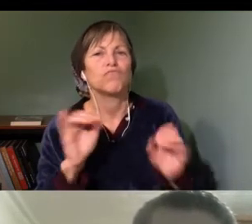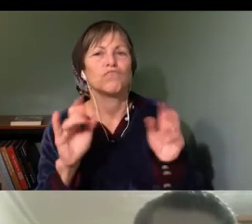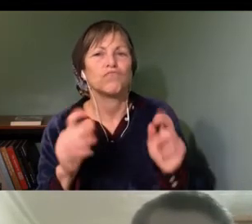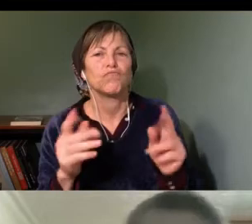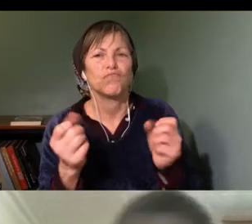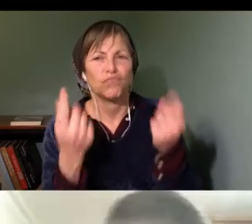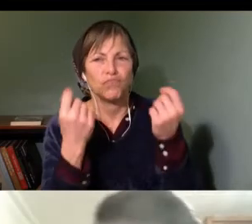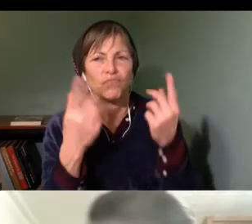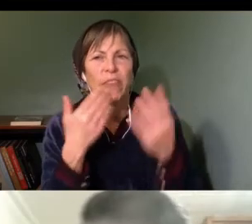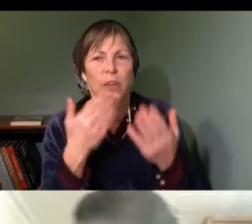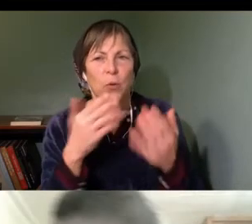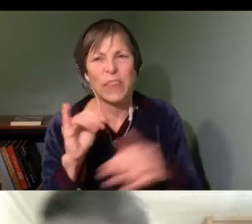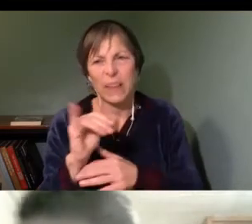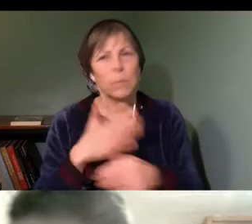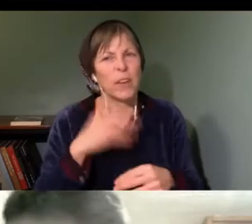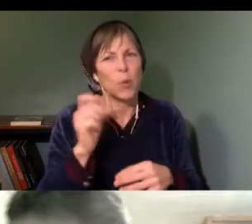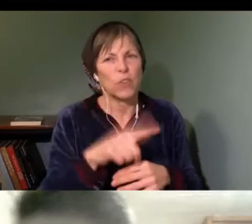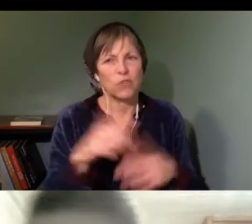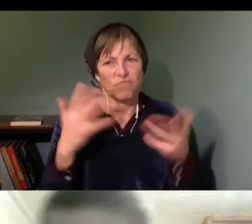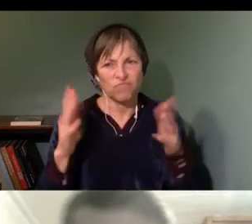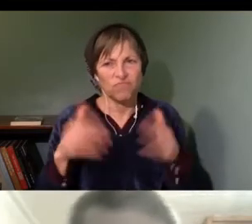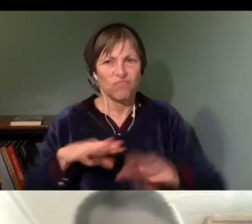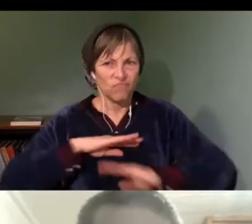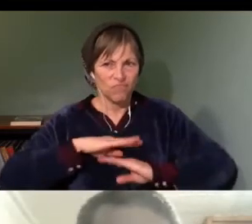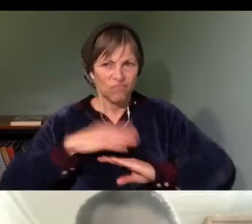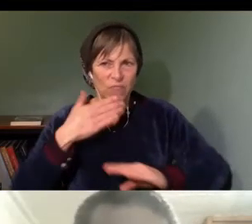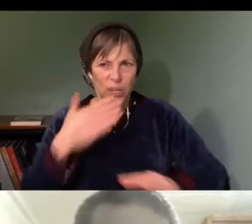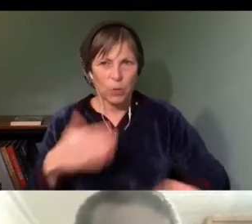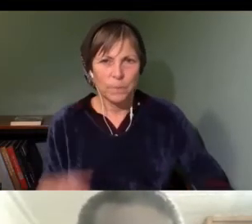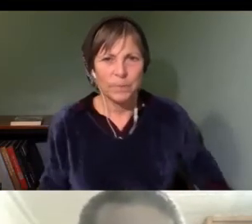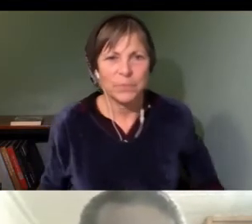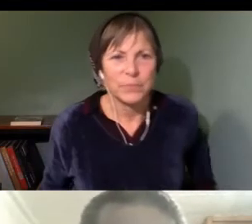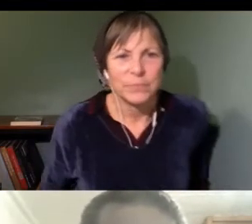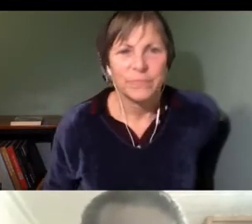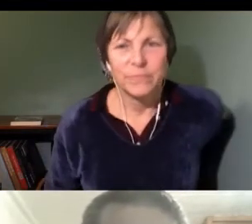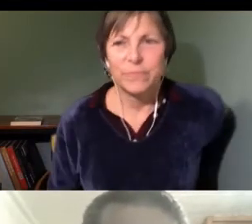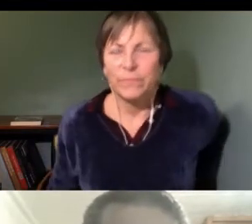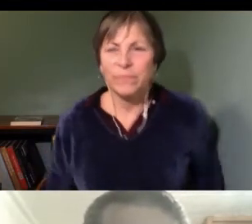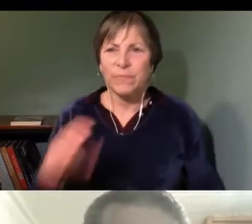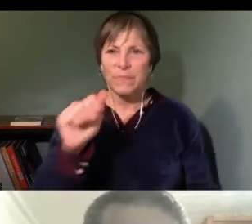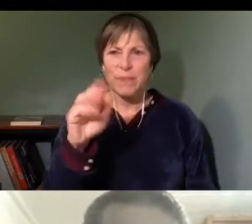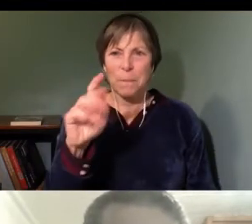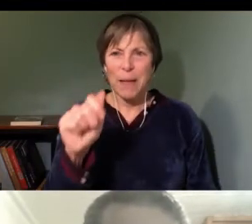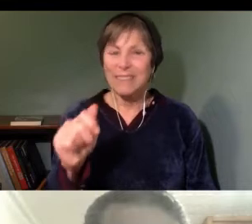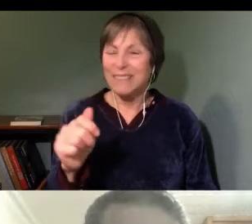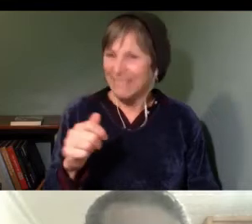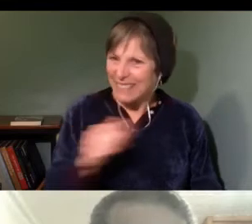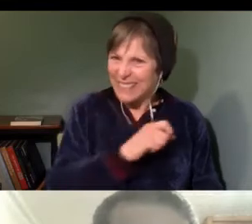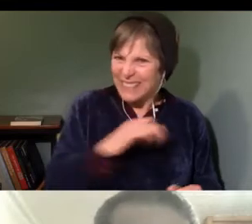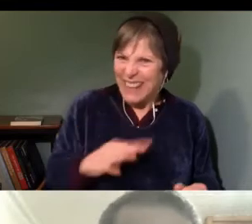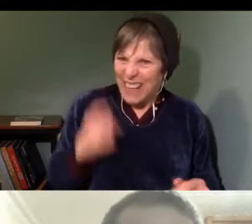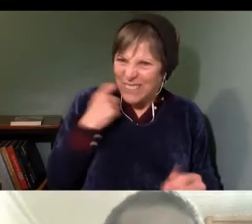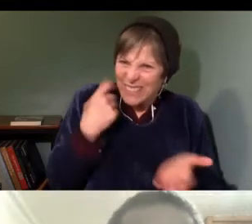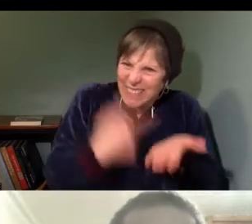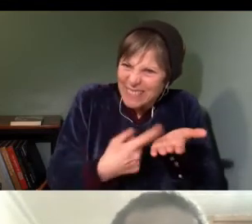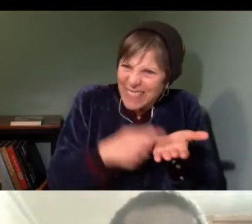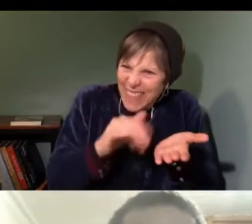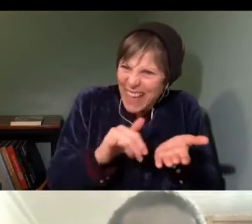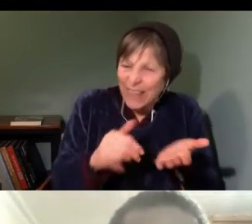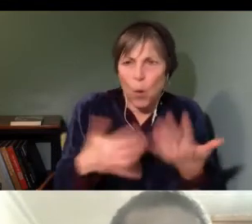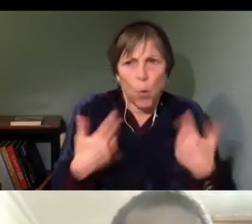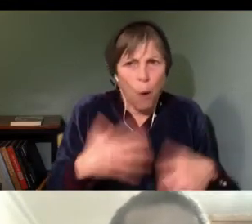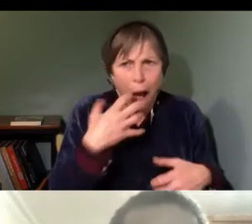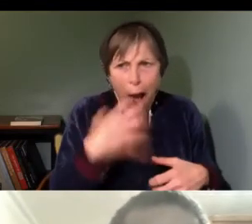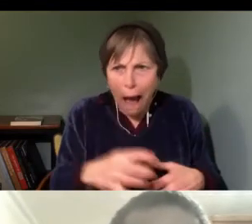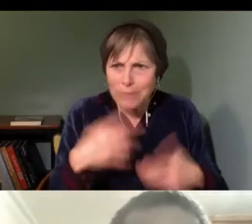that was my question we were actually just having this debate on the staff side because there's a lot of discussion right now